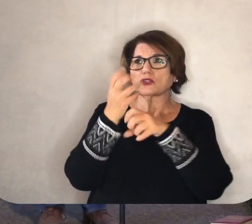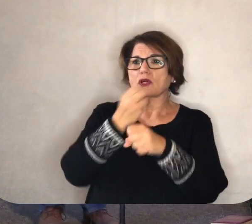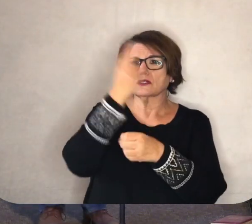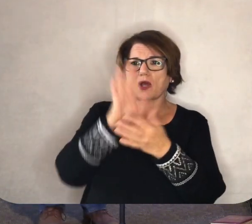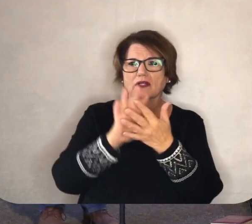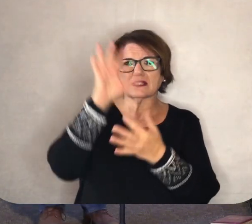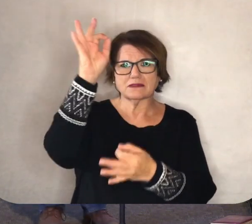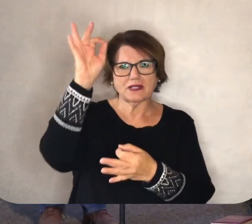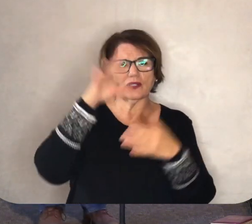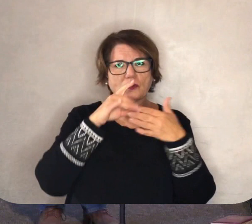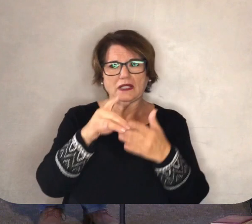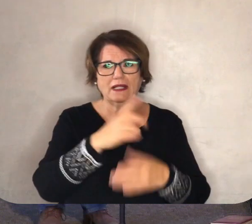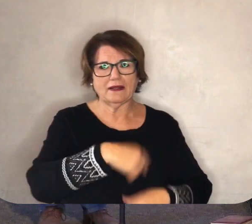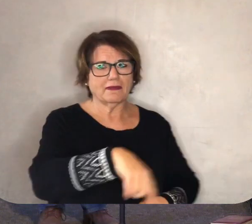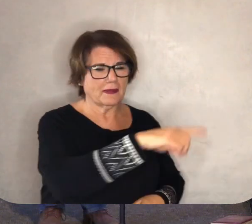to take it from there.